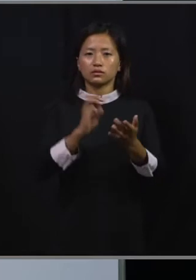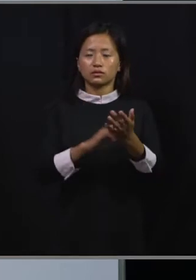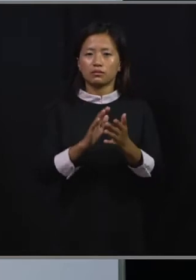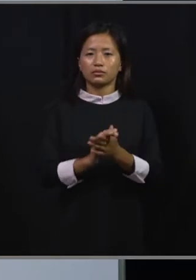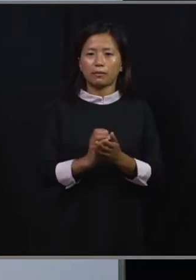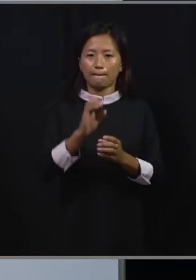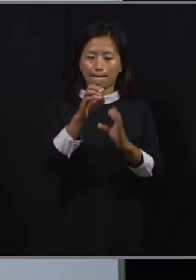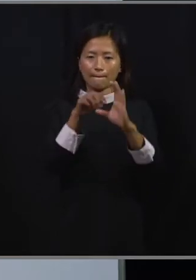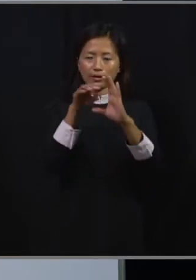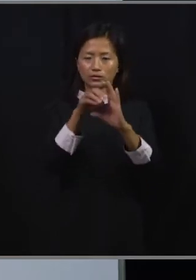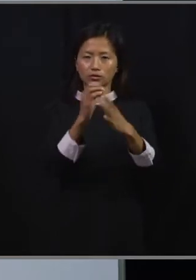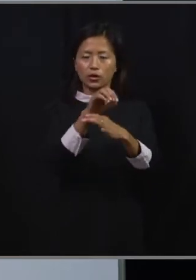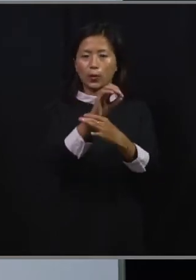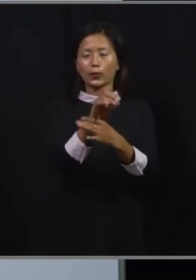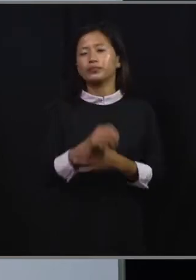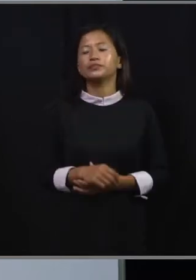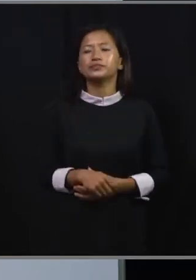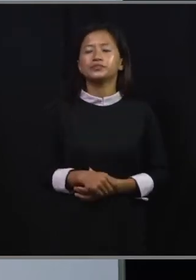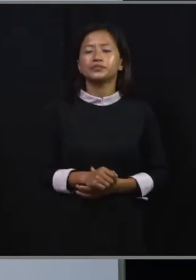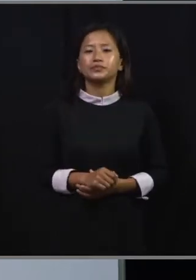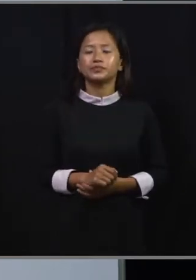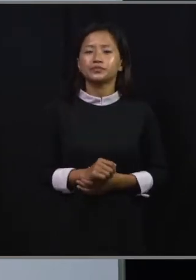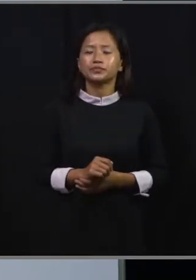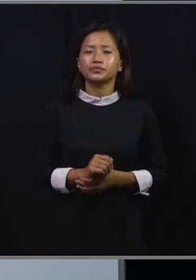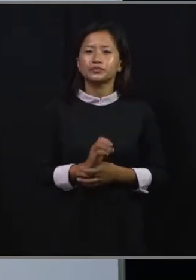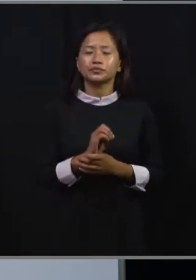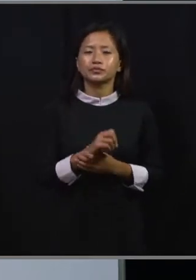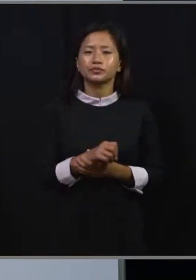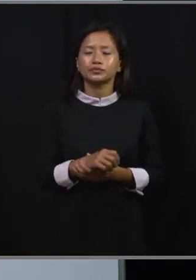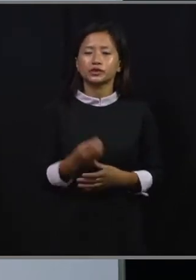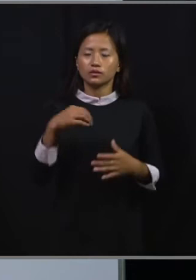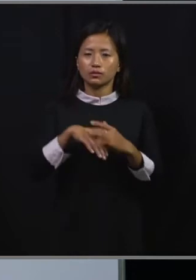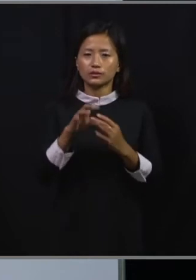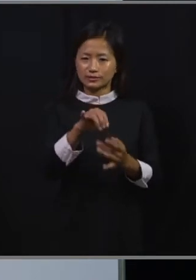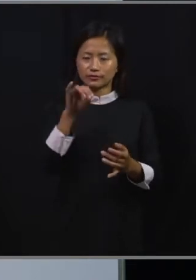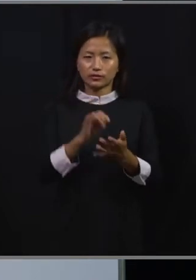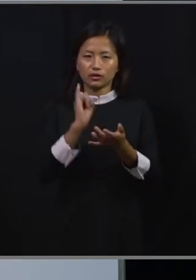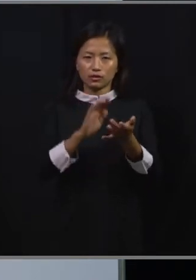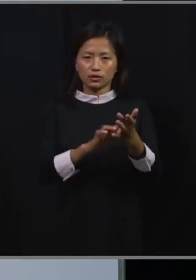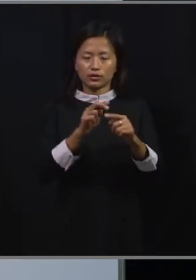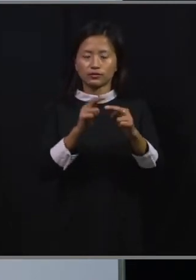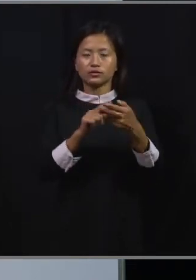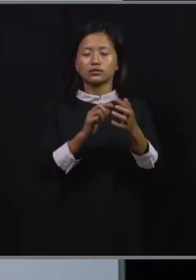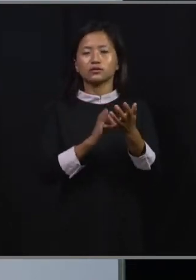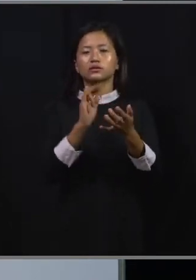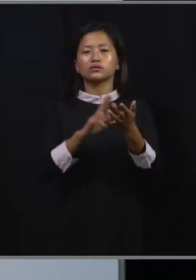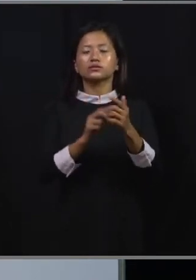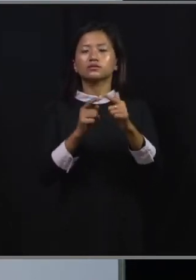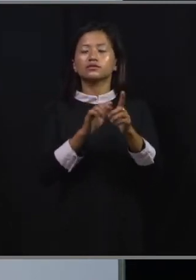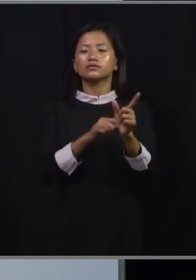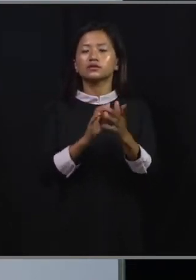microscope. Okay, so now you look here. So what we have to do, if we want the image at infinity, you have to adjust